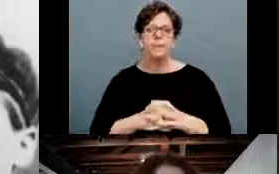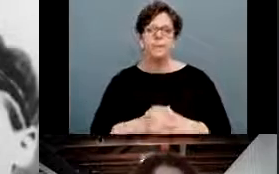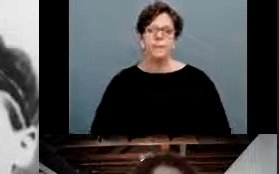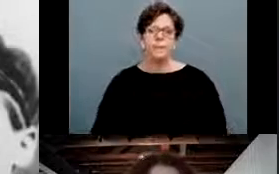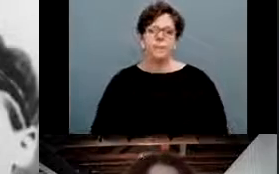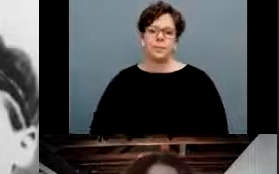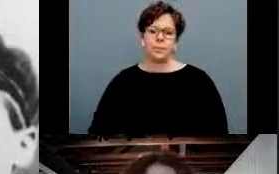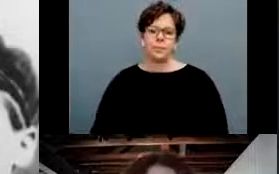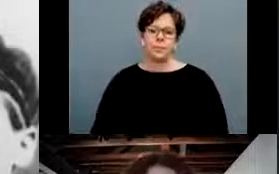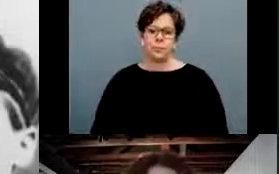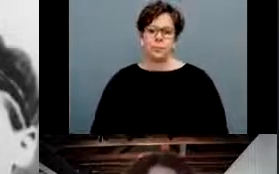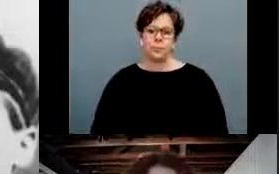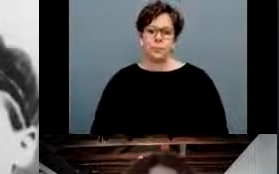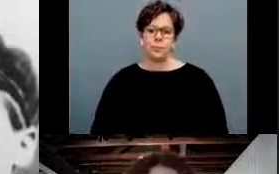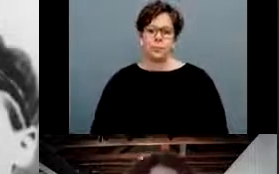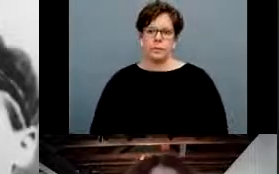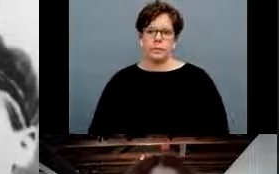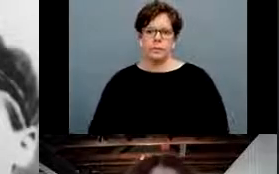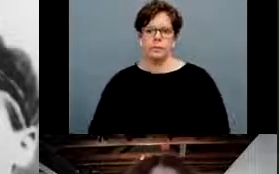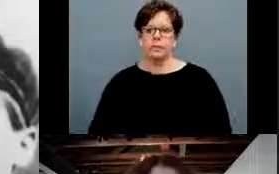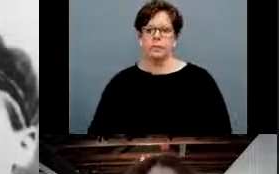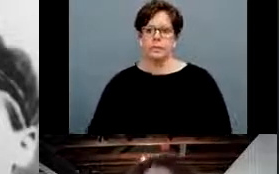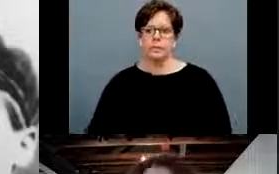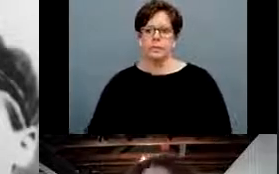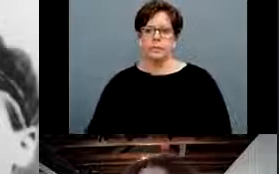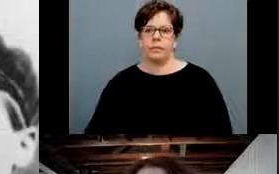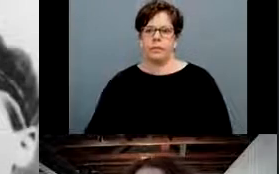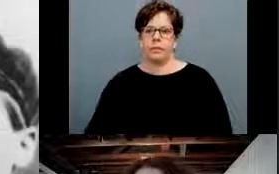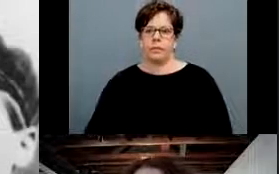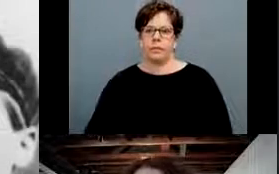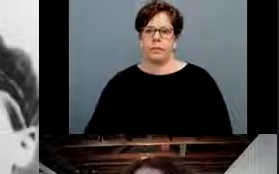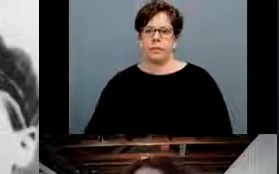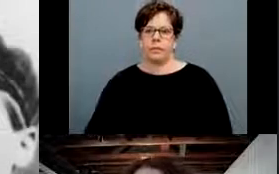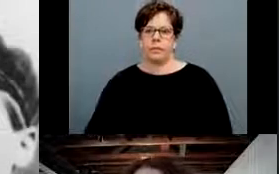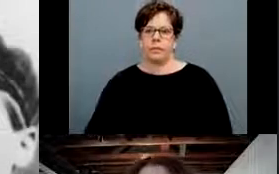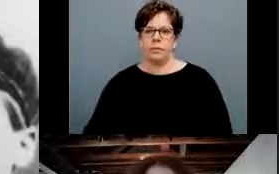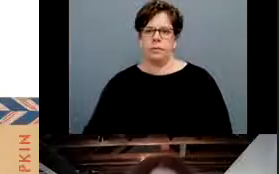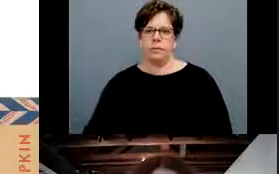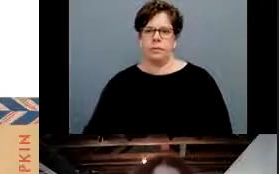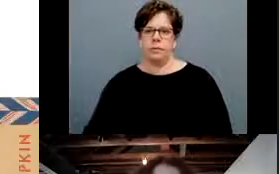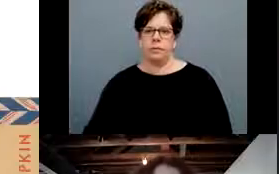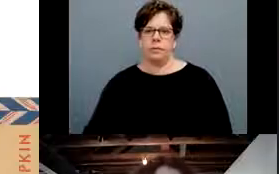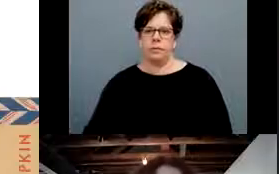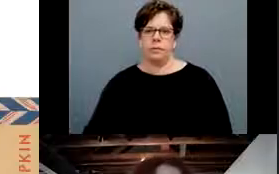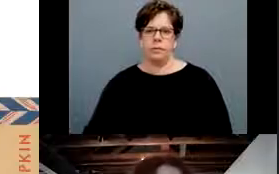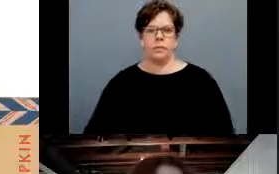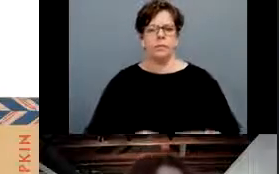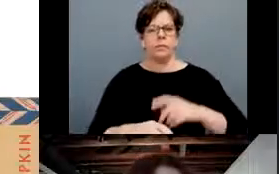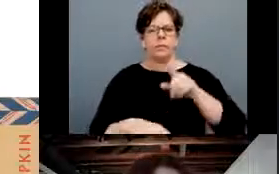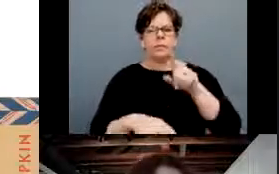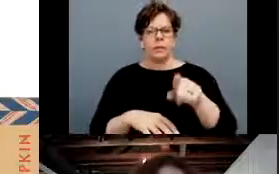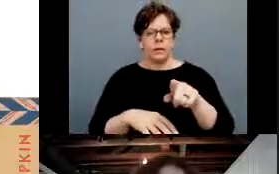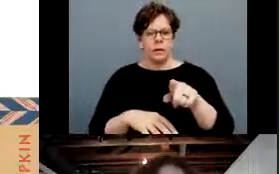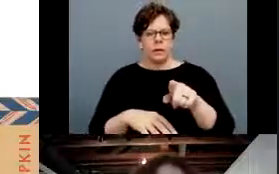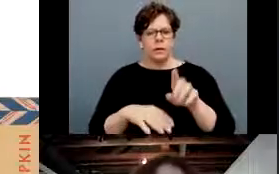So here we are looking at a few of James Castle's images on his drawings, but we're looking at the back